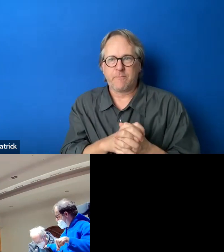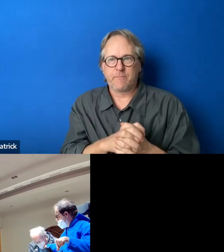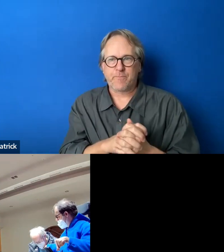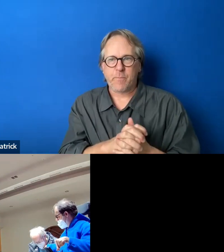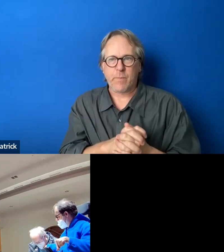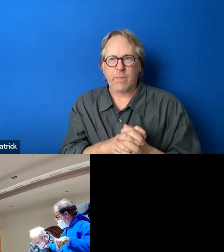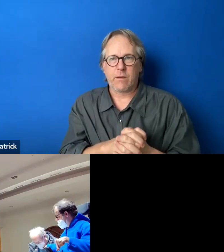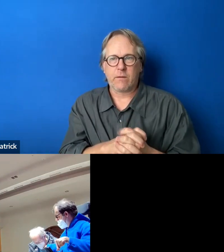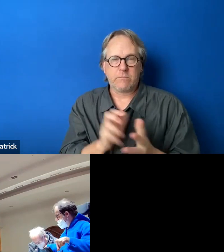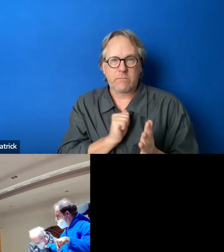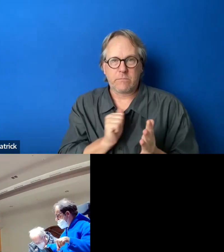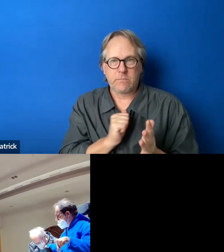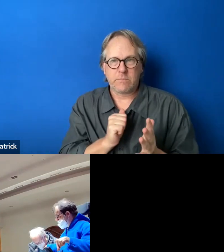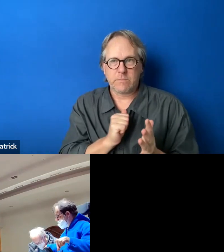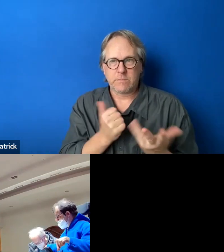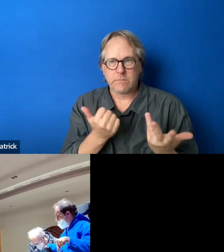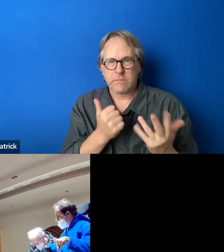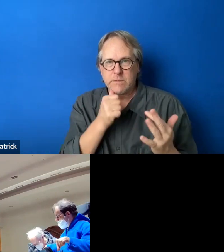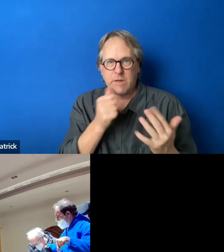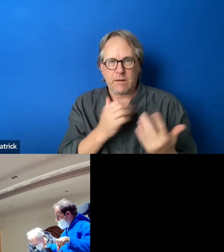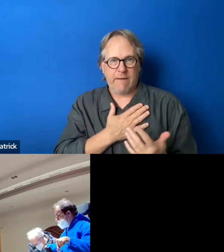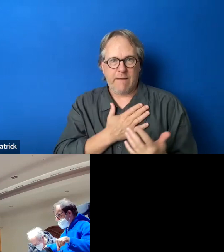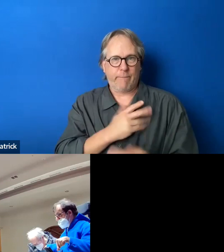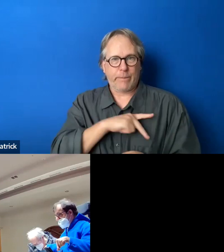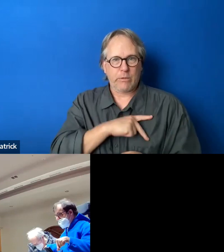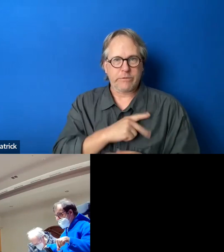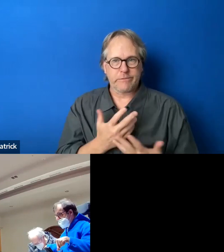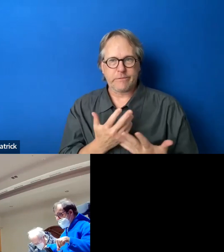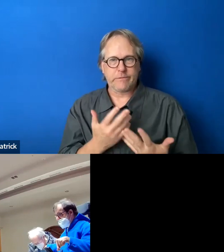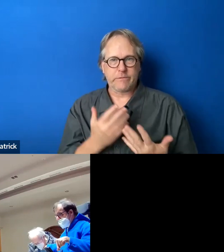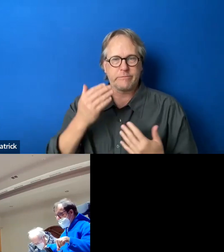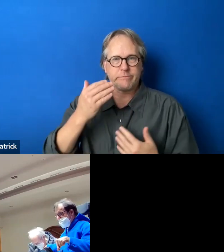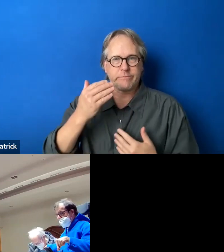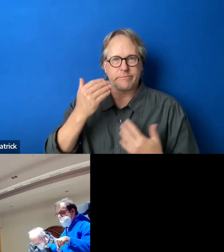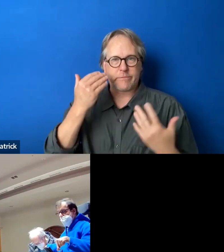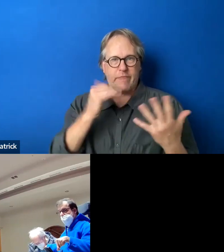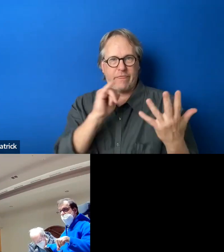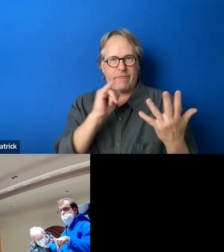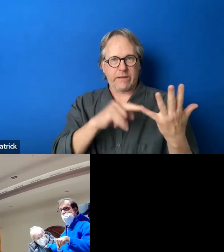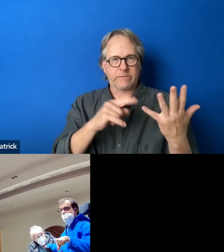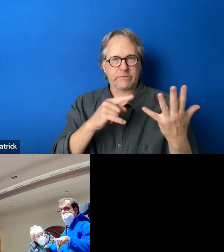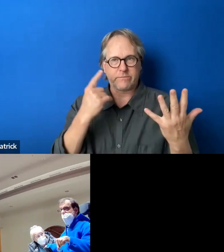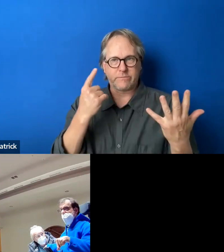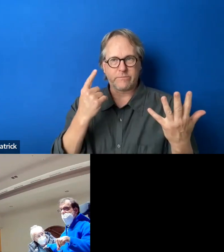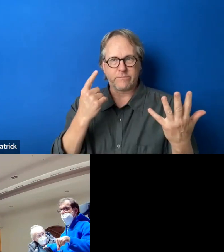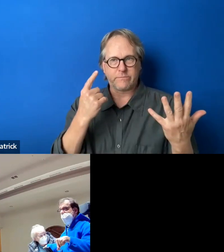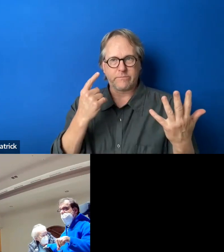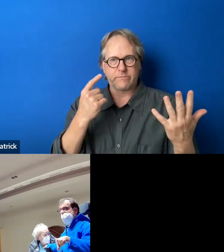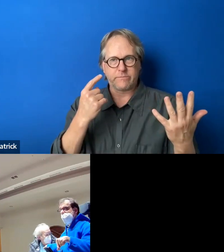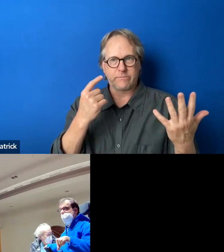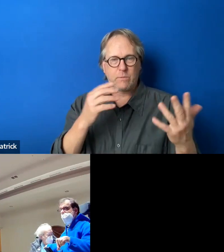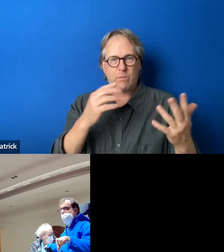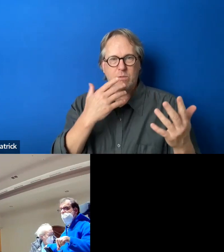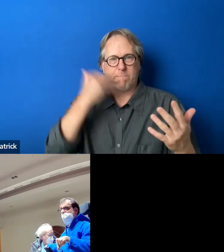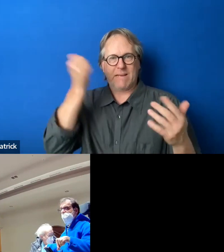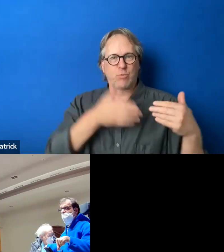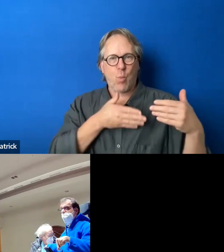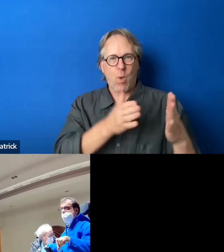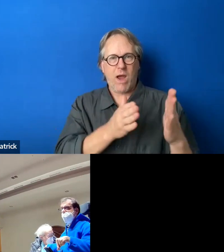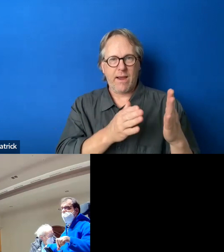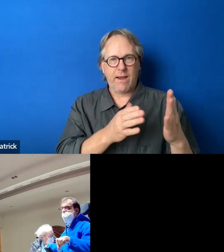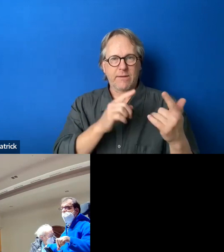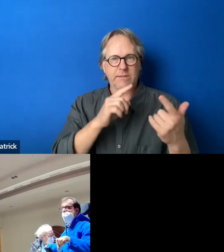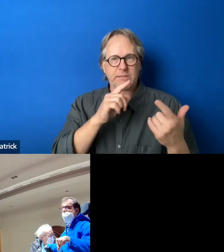I don't have a personal knowledge to know what is the best way to